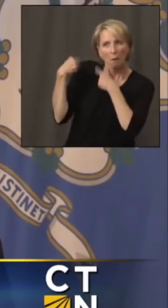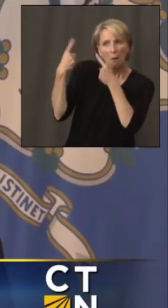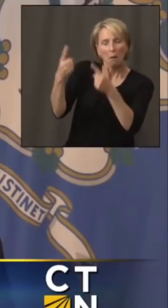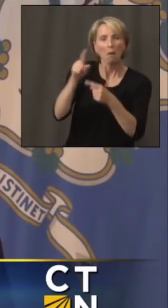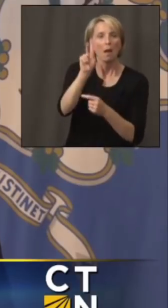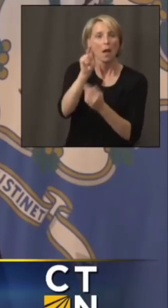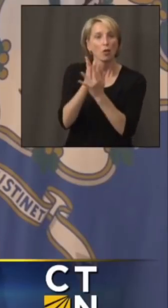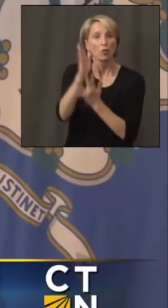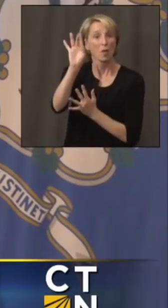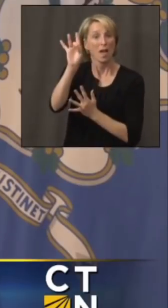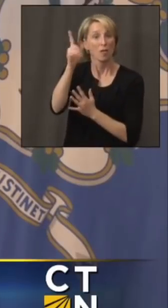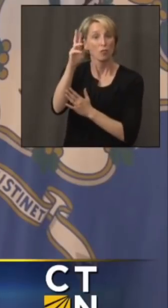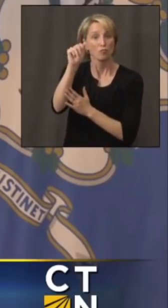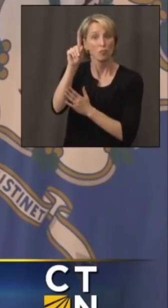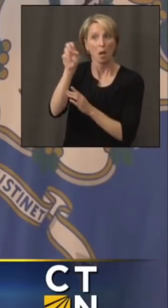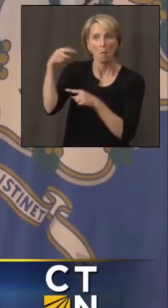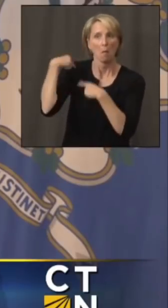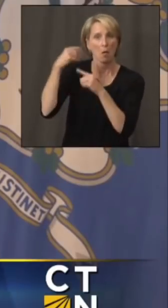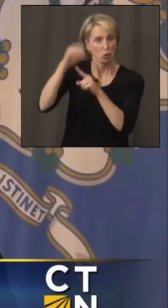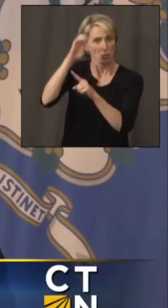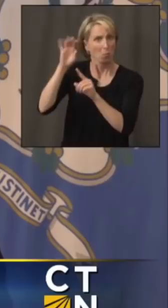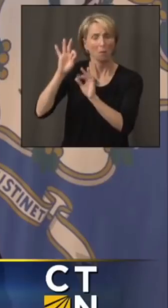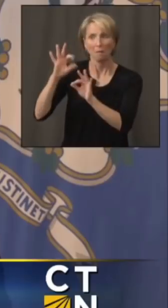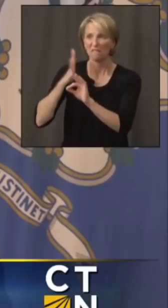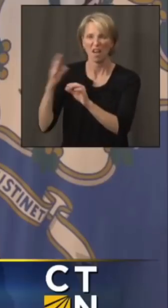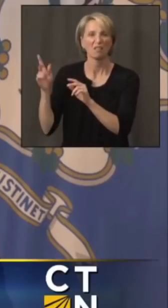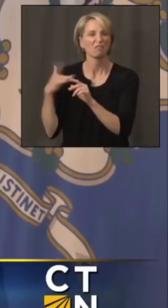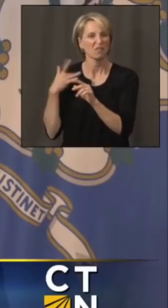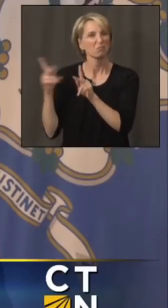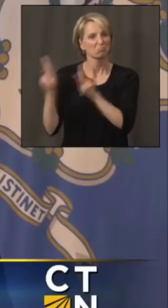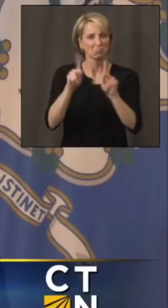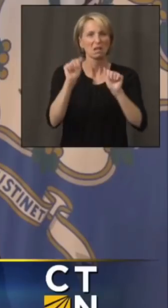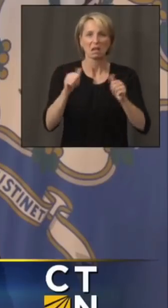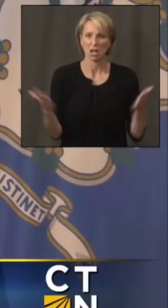open safely, and the moment we think we can't, we turn the page.